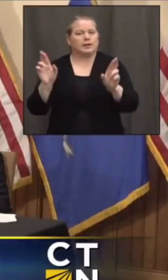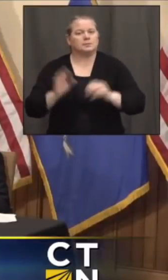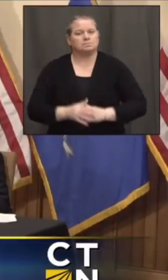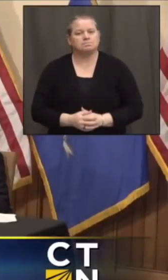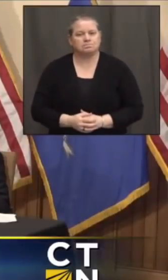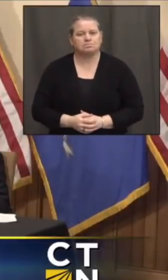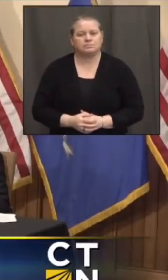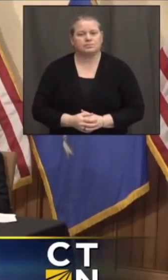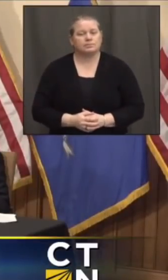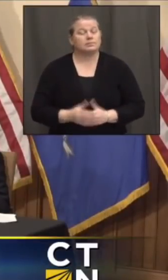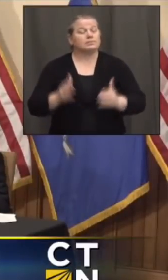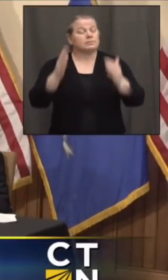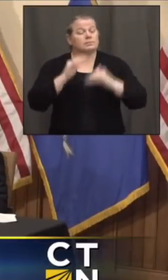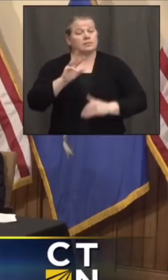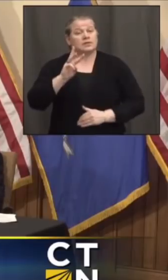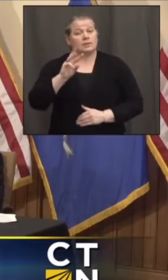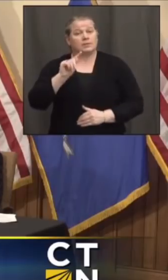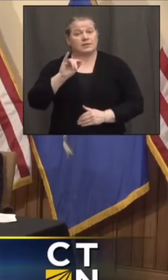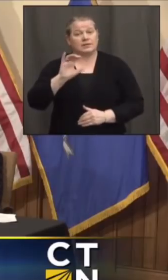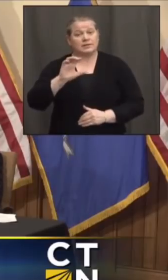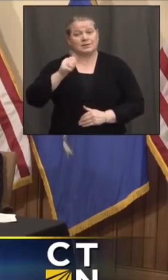WTIC 1080 News.